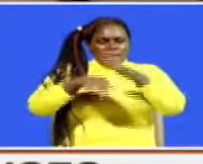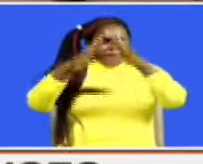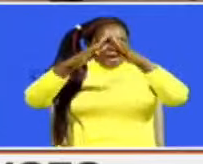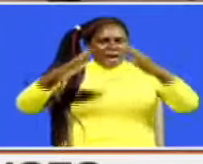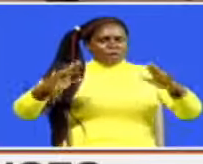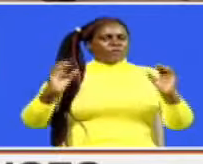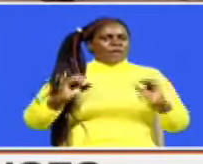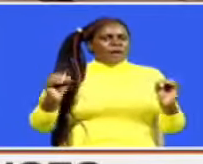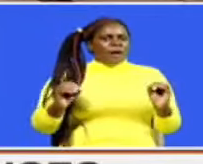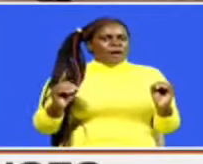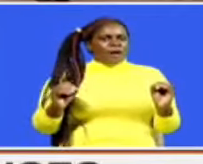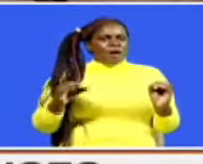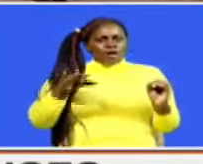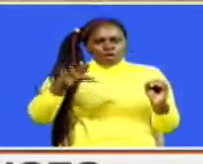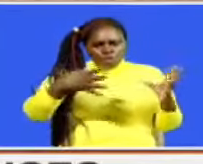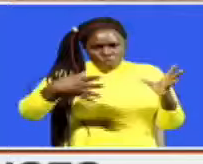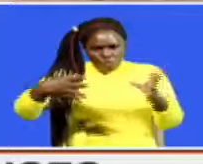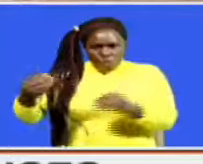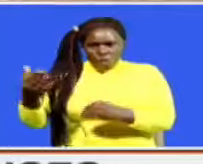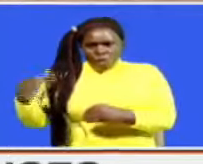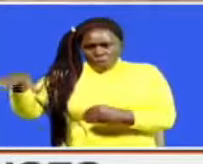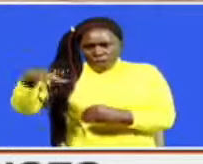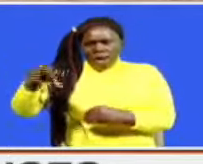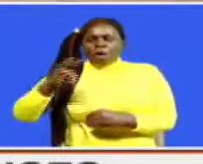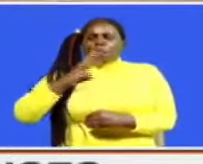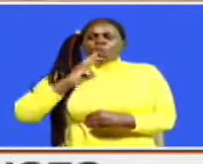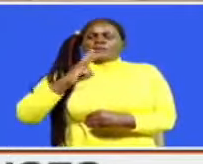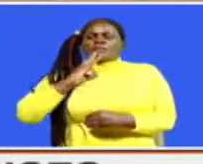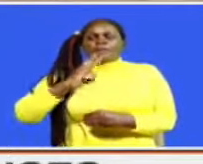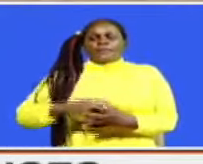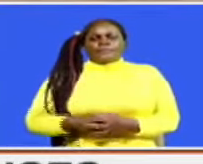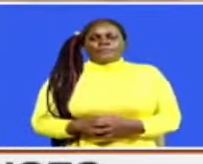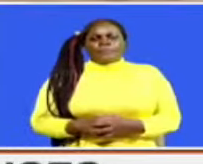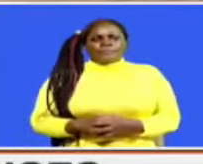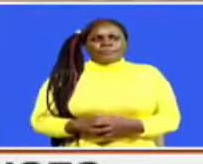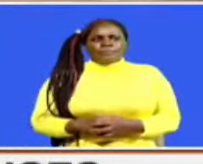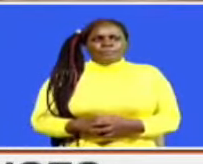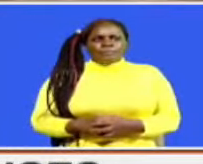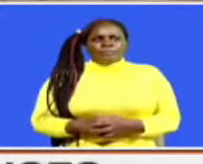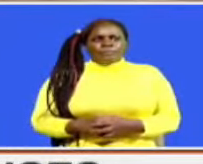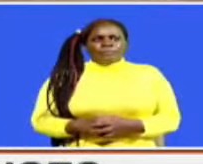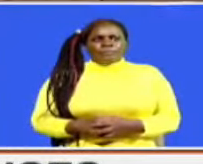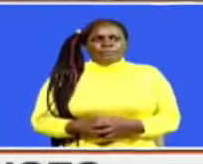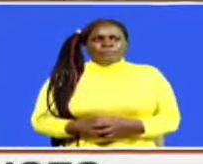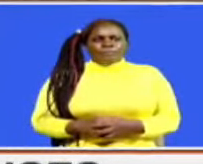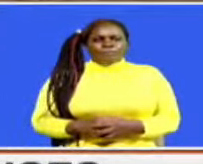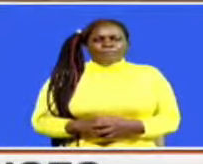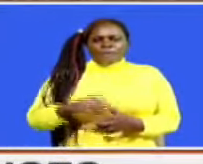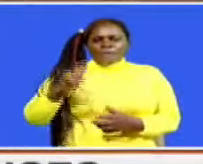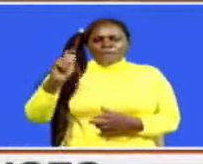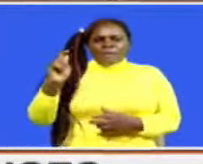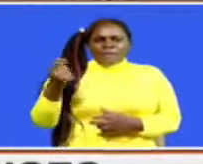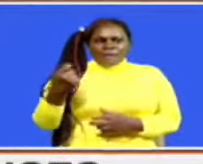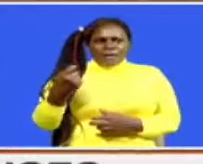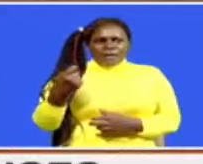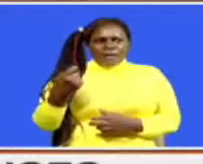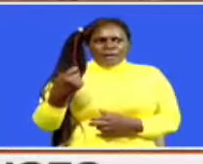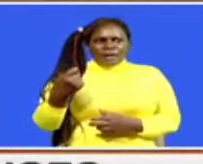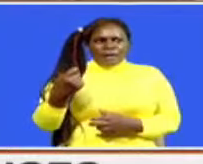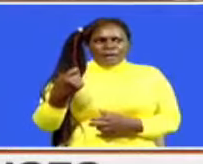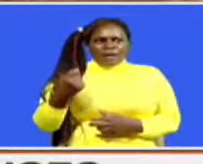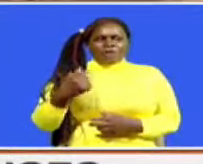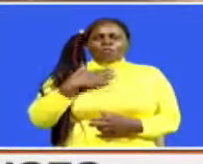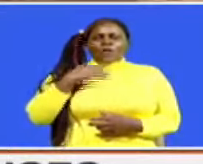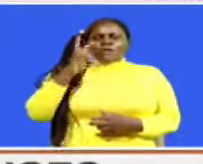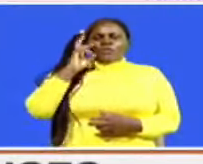house by you going to where the floods are and daring nature. Kenyans are crossing rivers when they